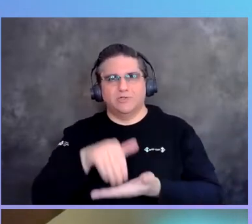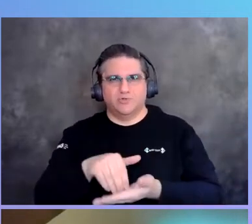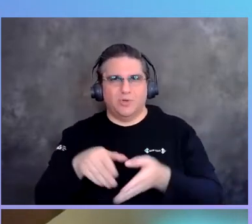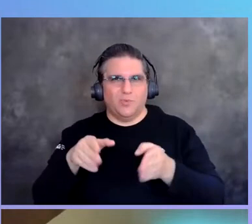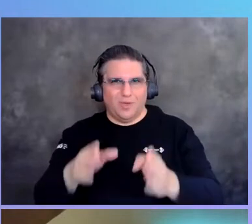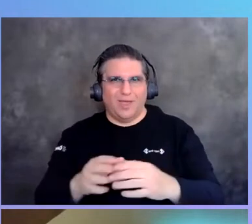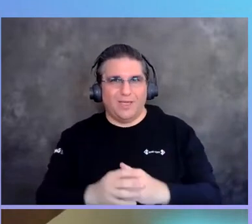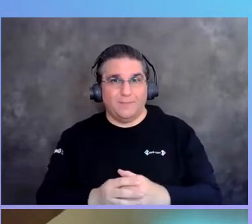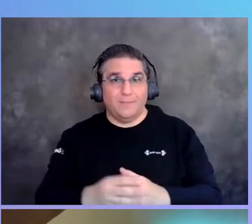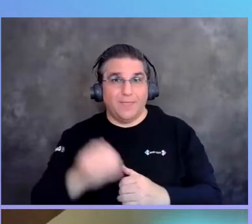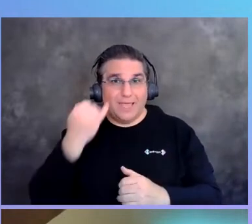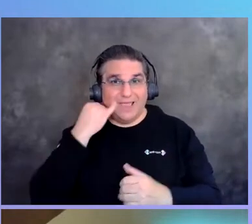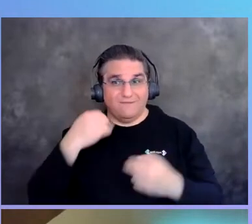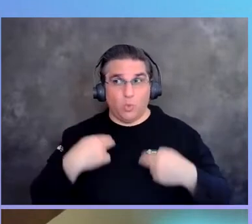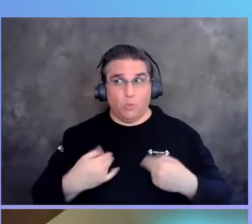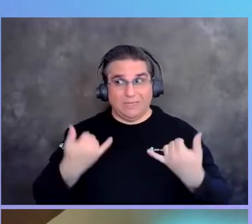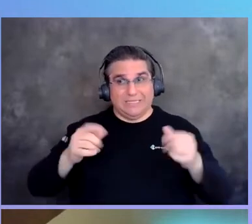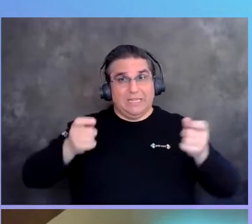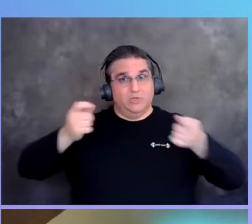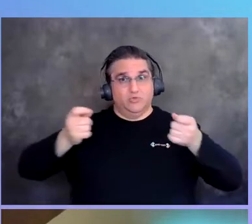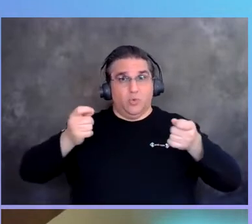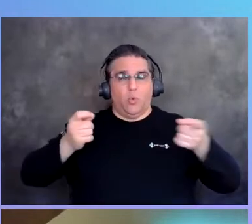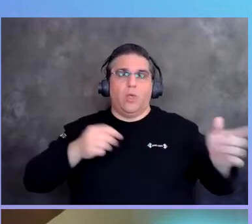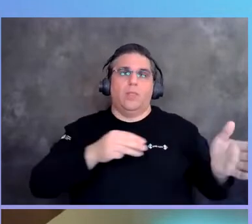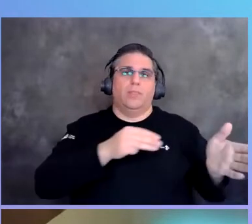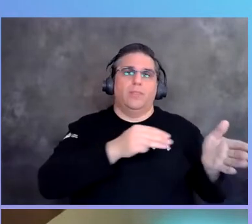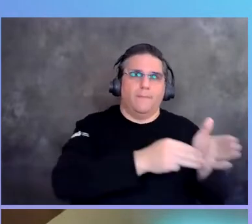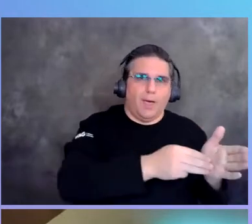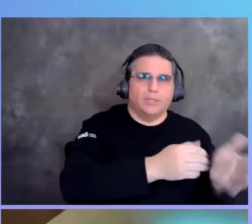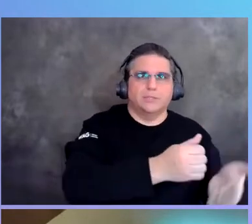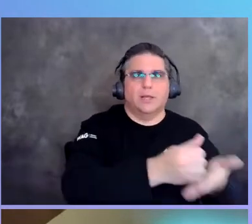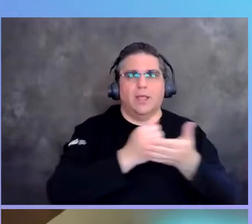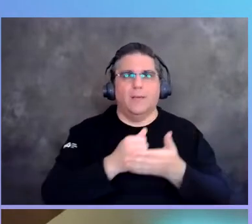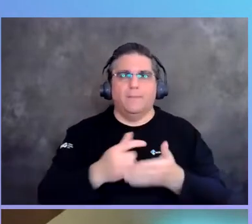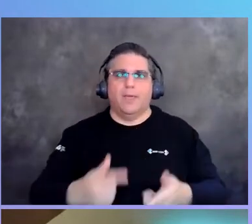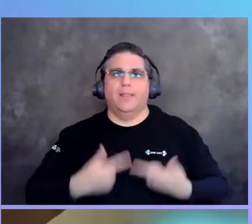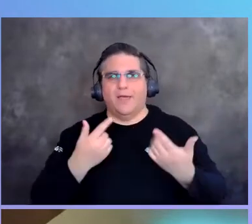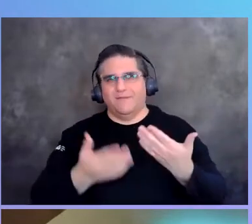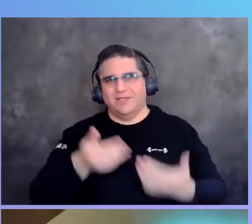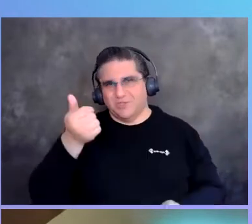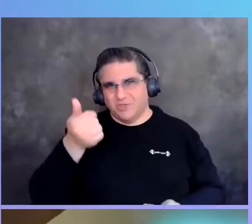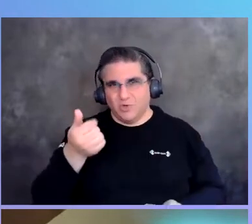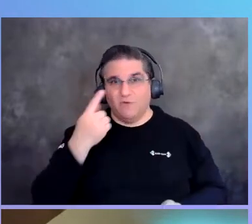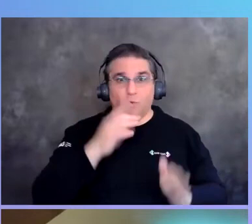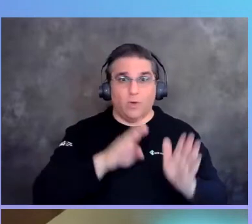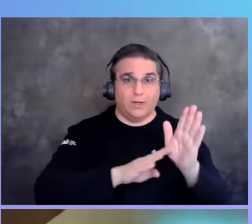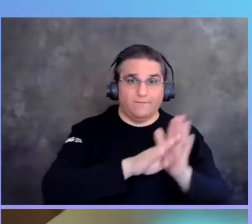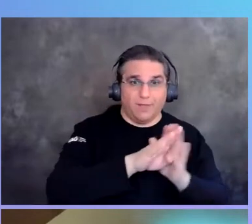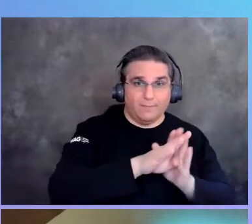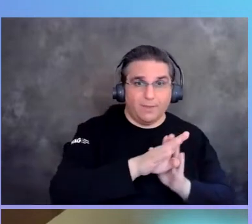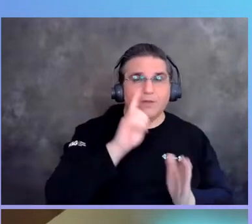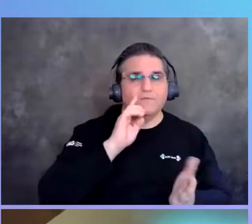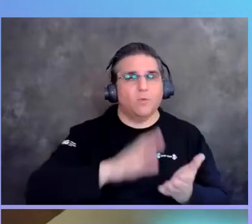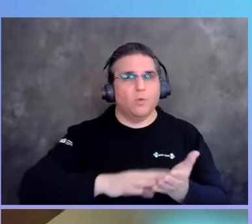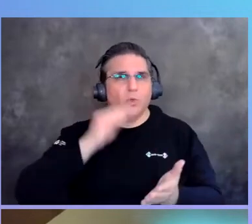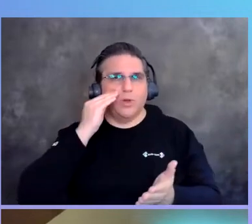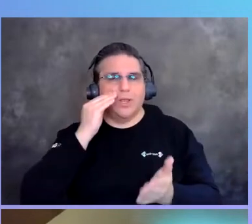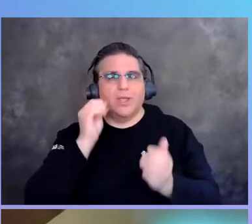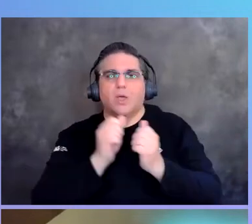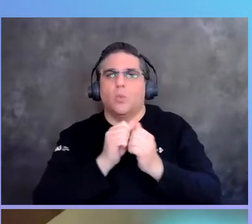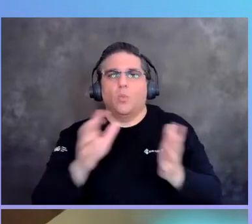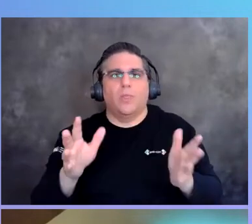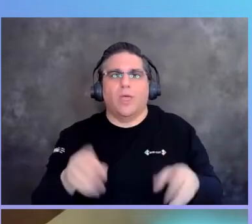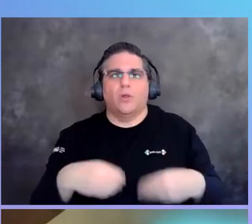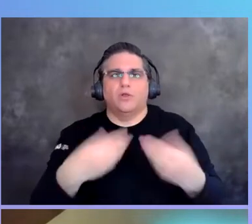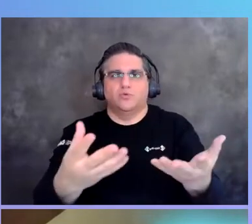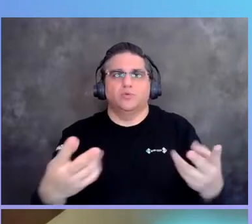control, these models can make people's lives significantly easier, both in terms of development and also as a learning tool, without the possibility of introducing